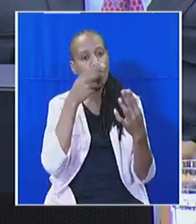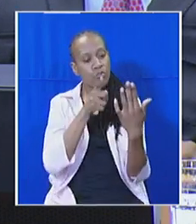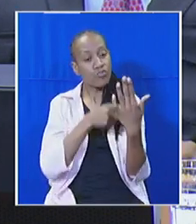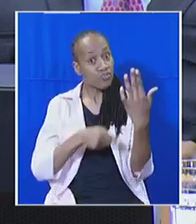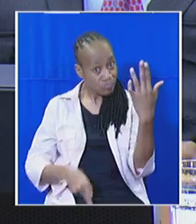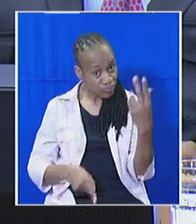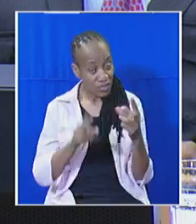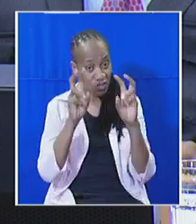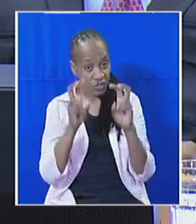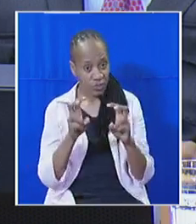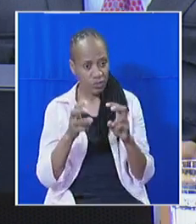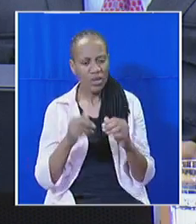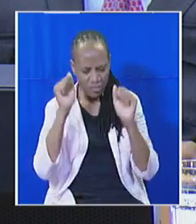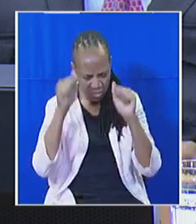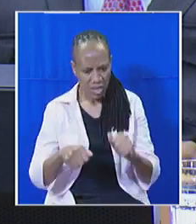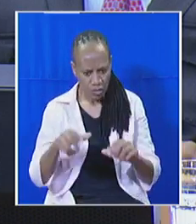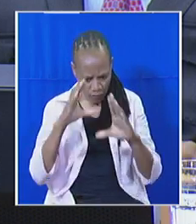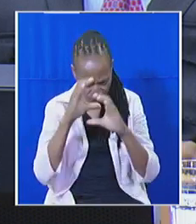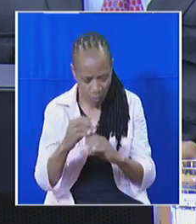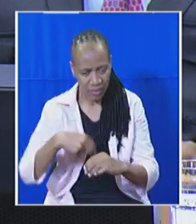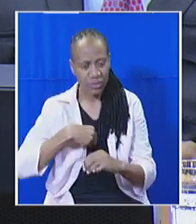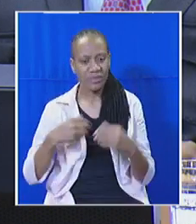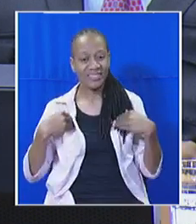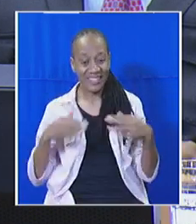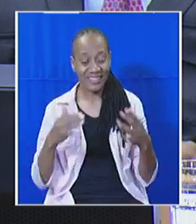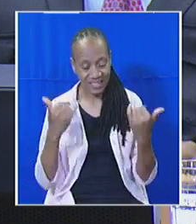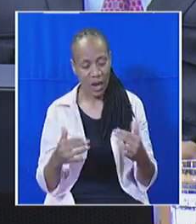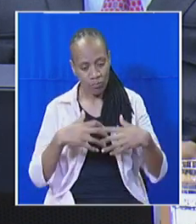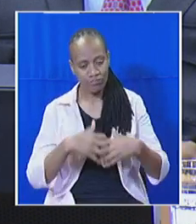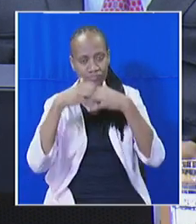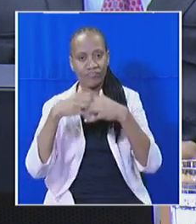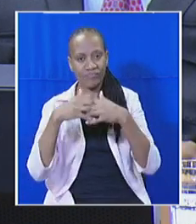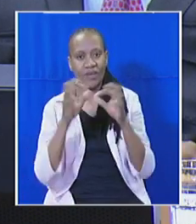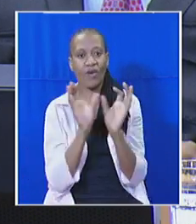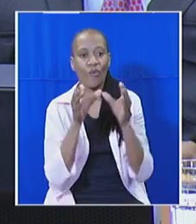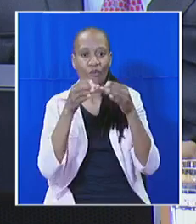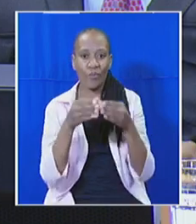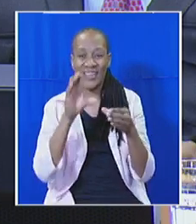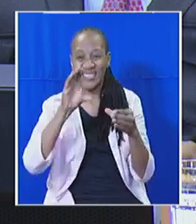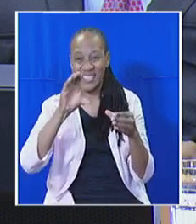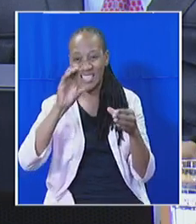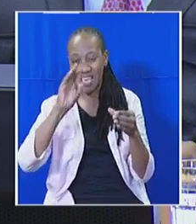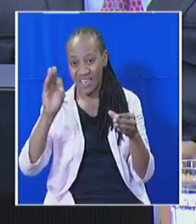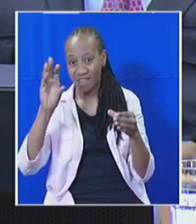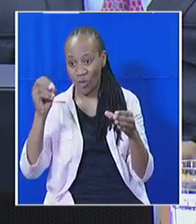taking responsibility. We have actually established a forum of CFOs where we meet with CFOs